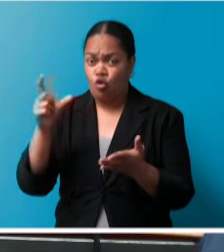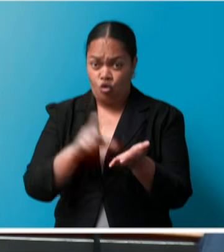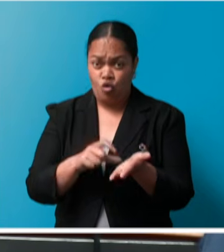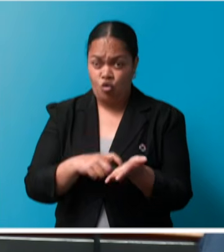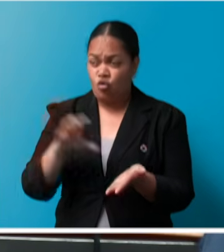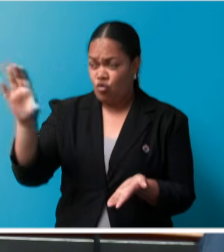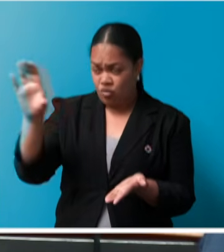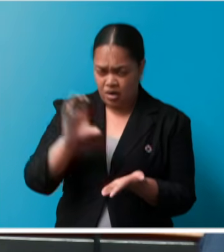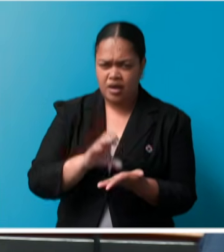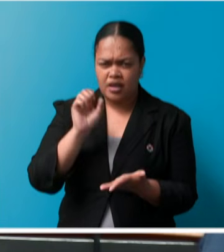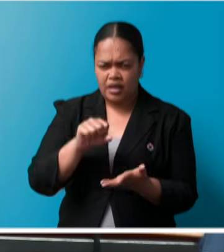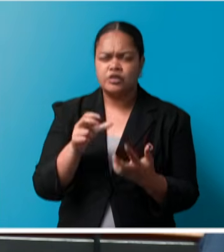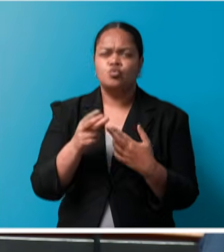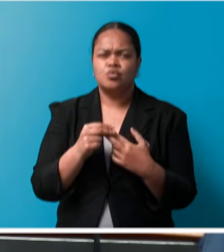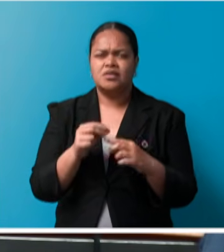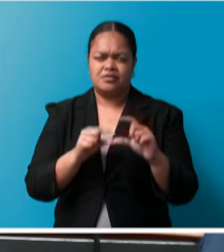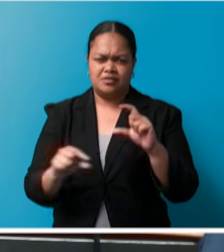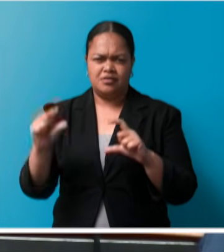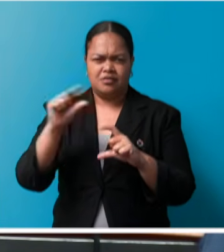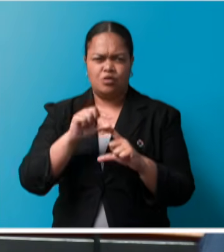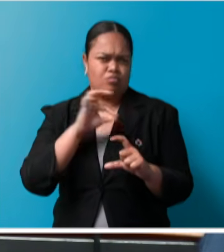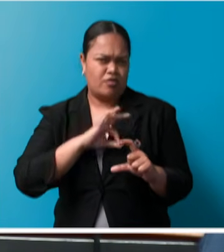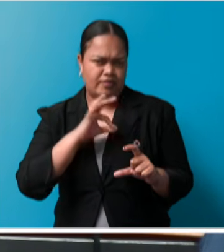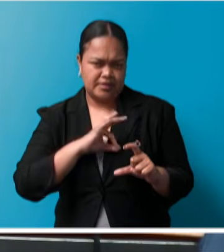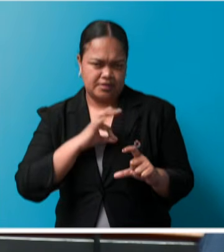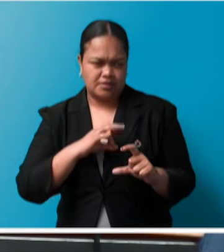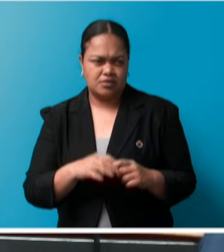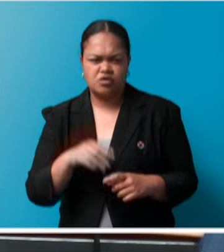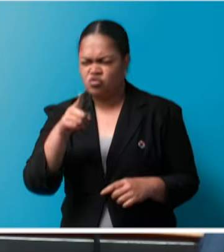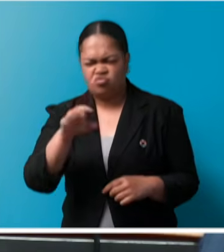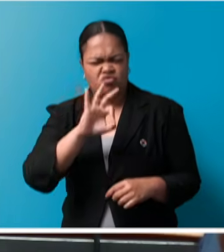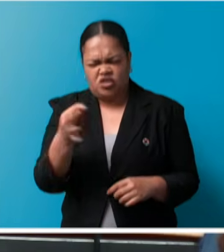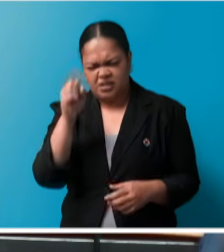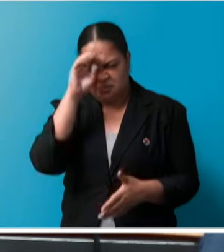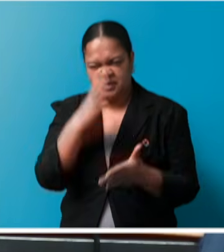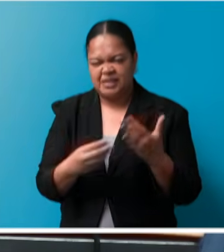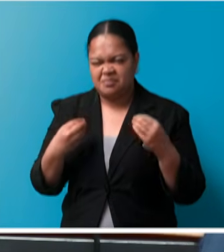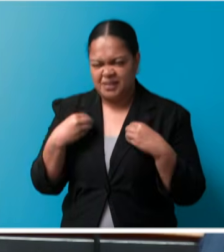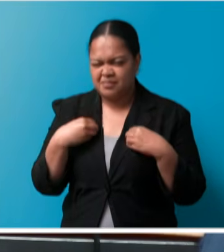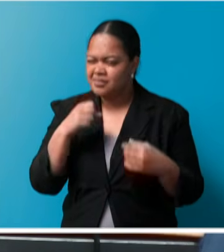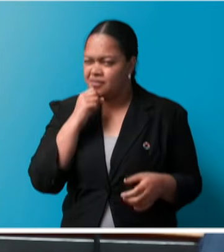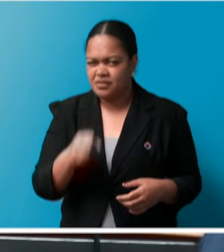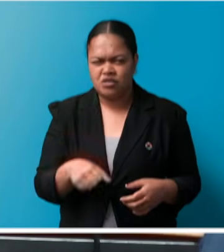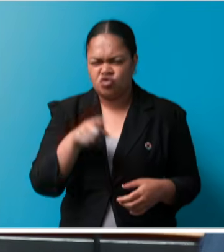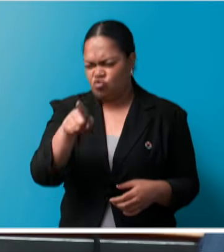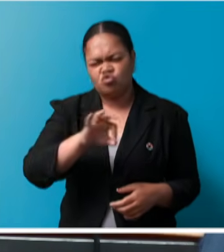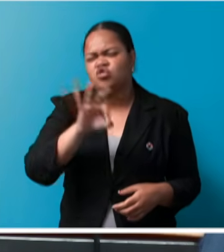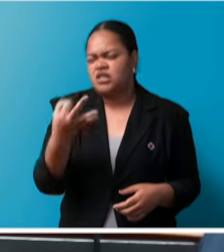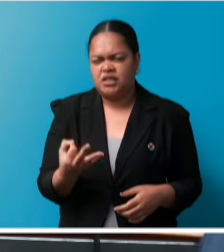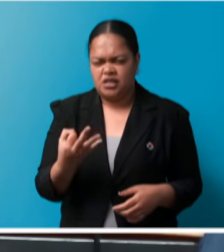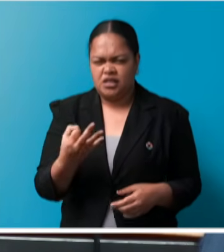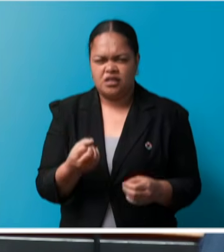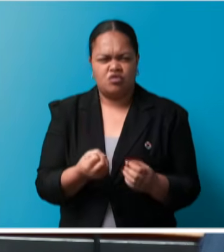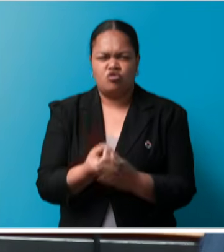businessman. You have never been a business. Right? You have never been a business. And you'll never grow in a business. And you can